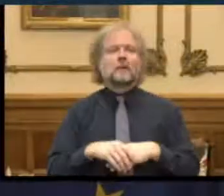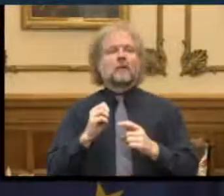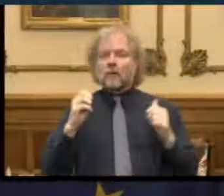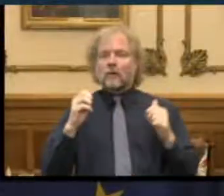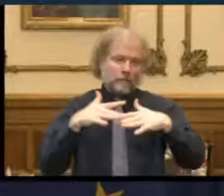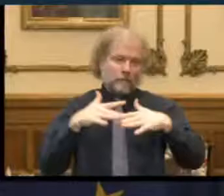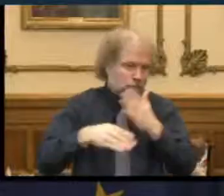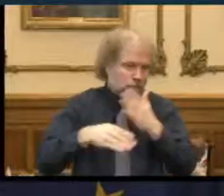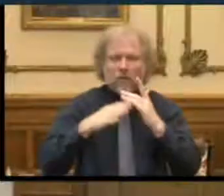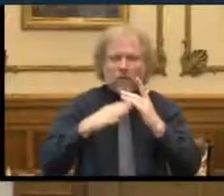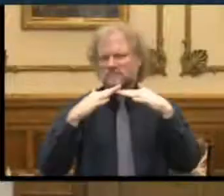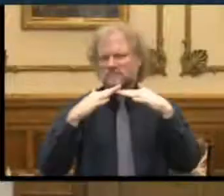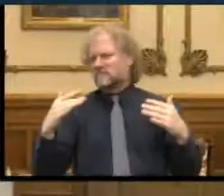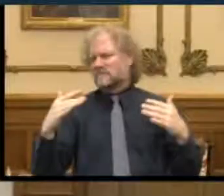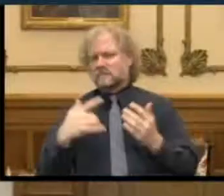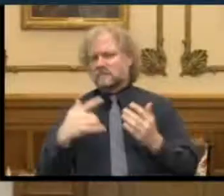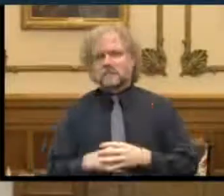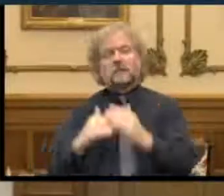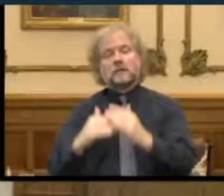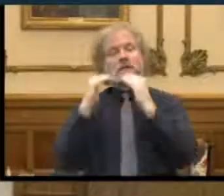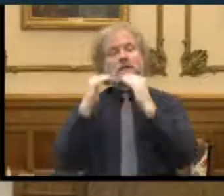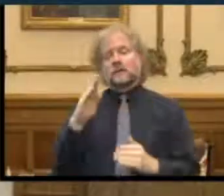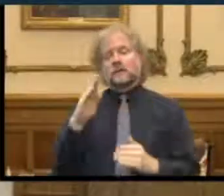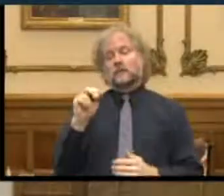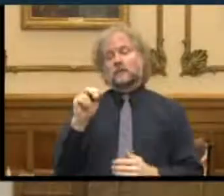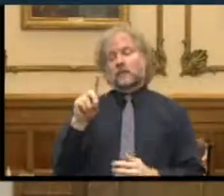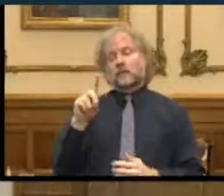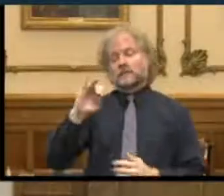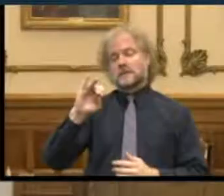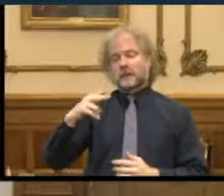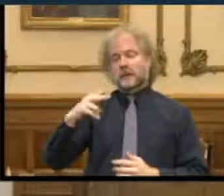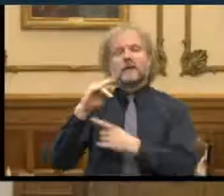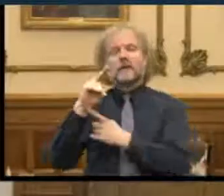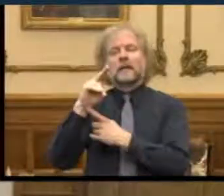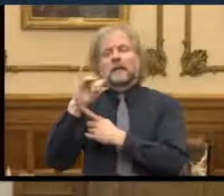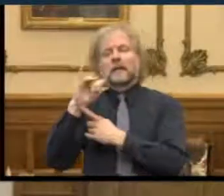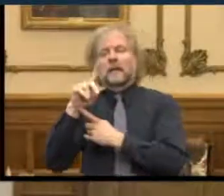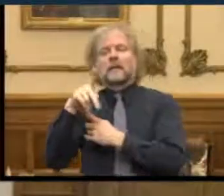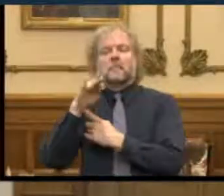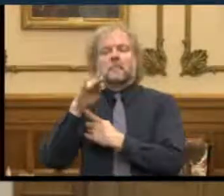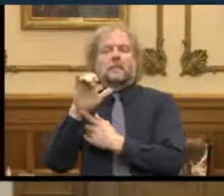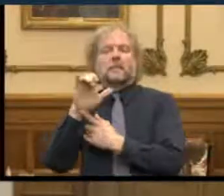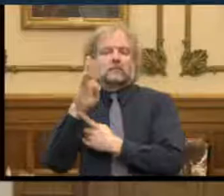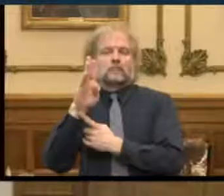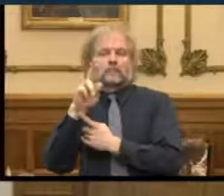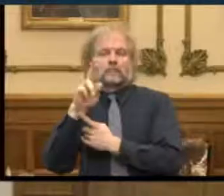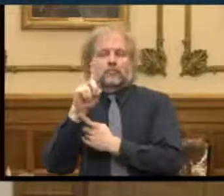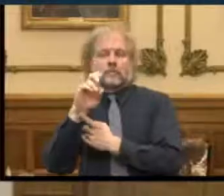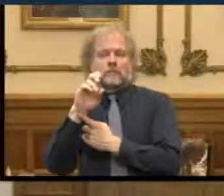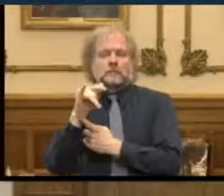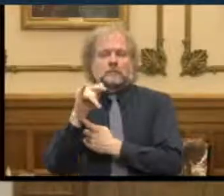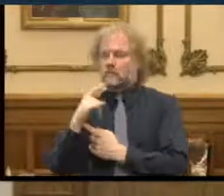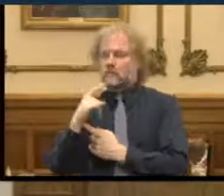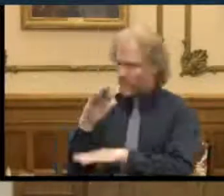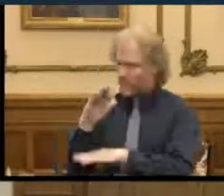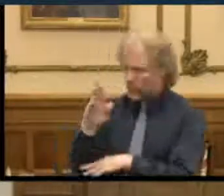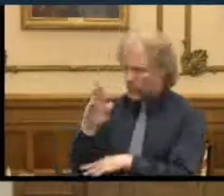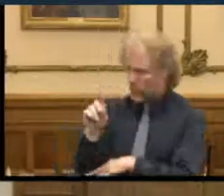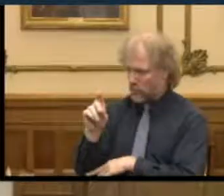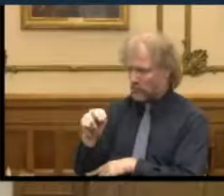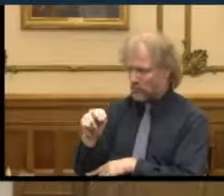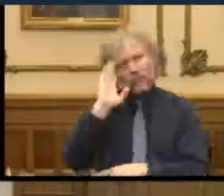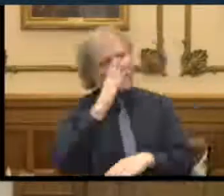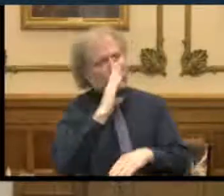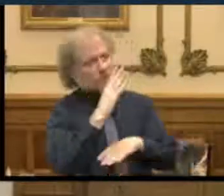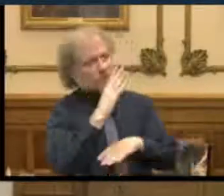cetera, et cetera. Brandon Smith, Indiana Public Broadcasting. Good afternoon, Brandon. Good afternoon, Governor. Good